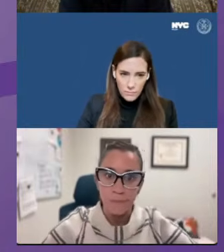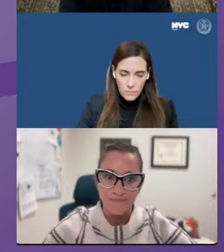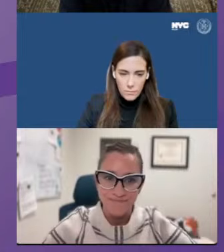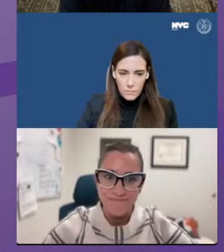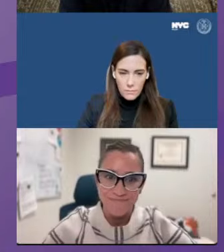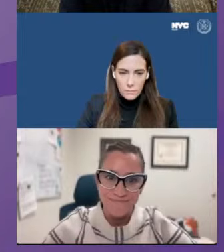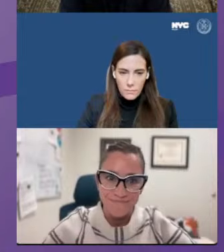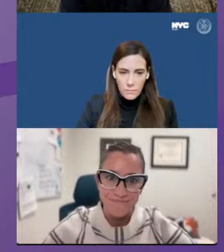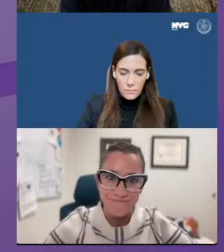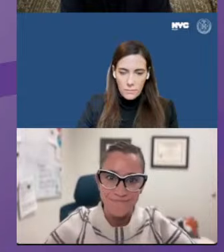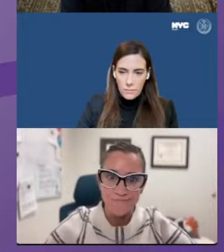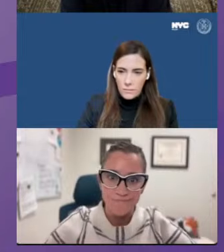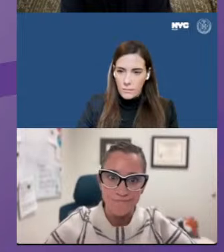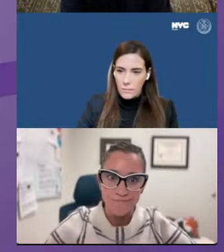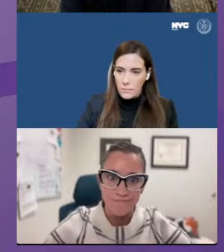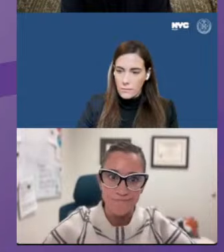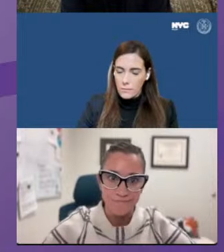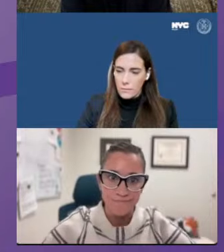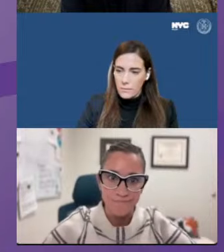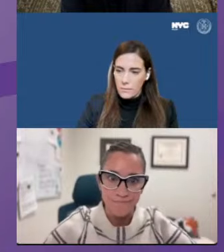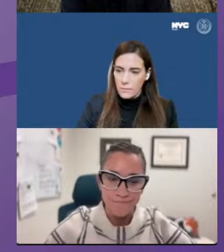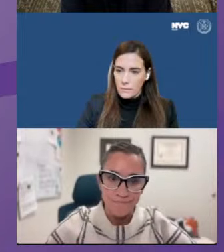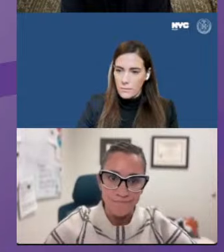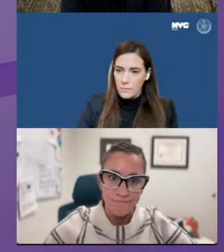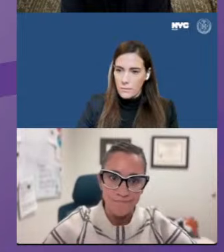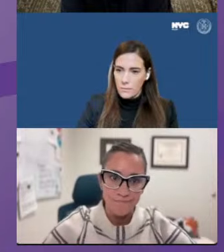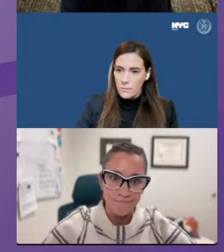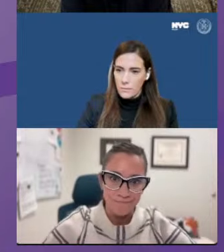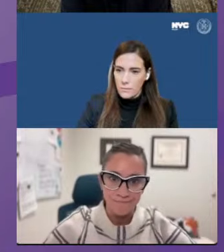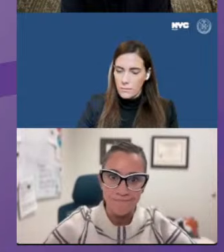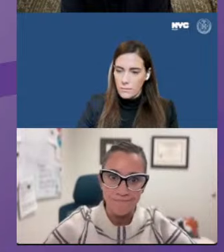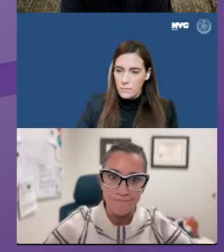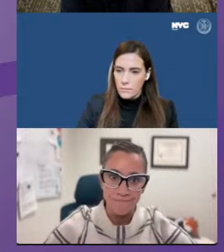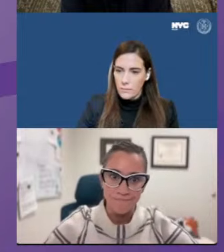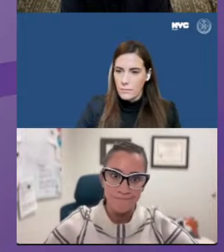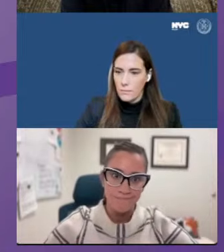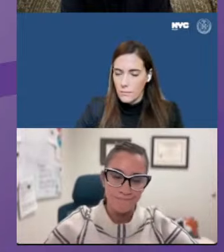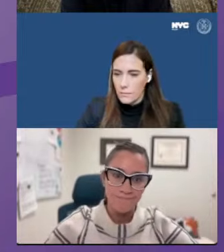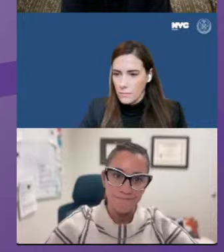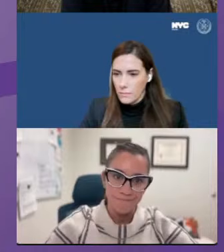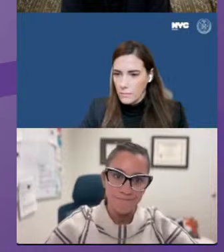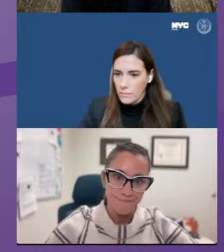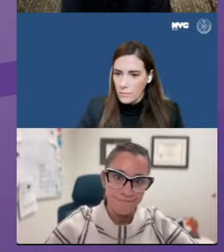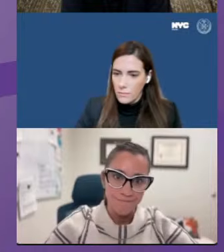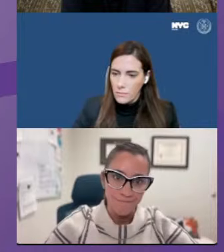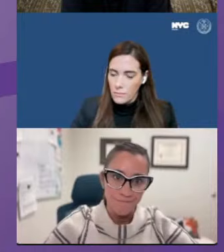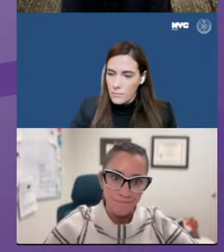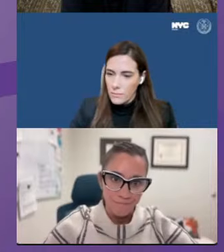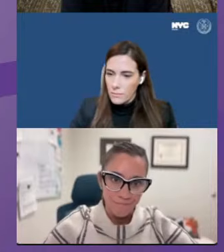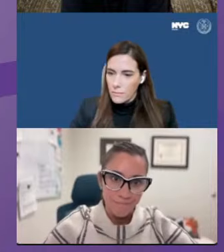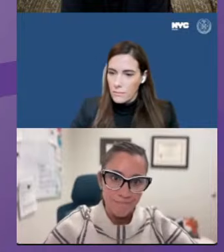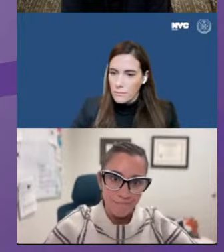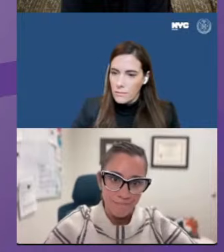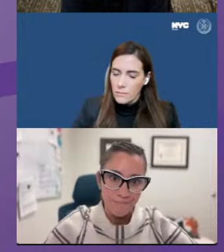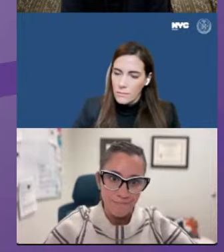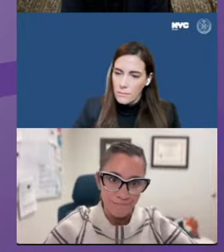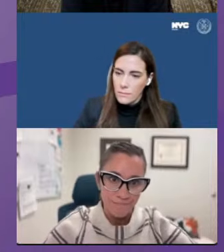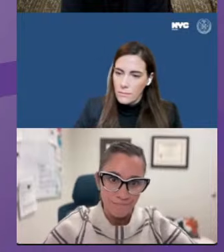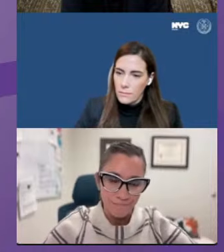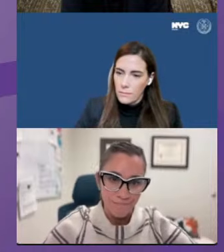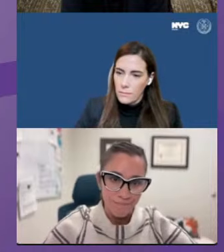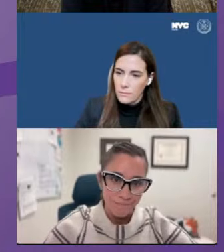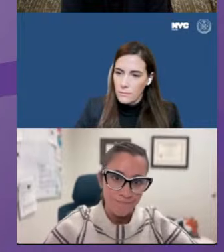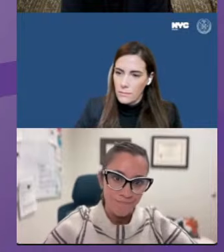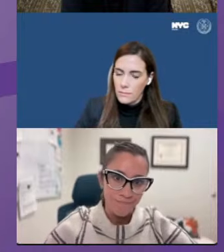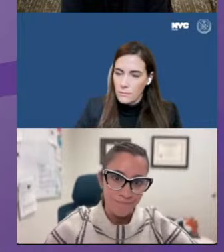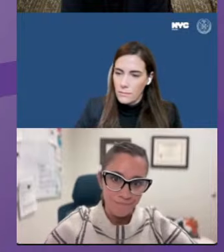us input in terms of some therapeutics, some that are still enrolling, and there's a big NIH initiative now to do more clinical